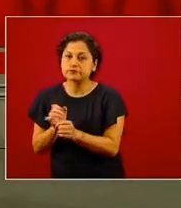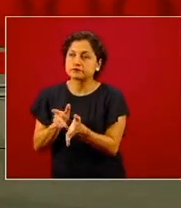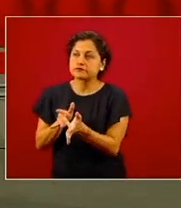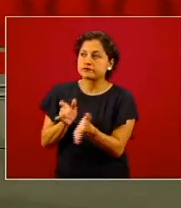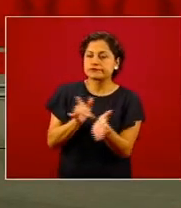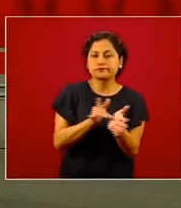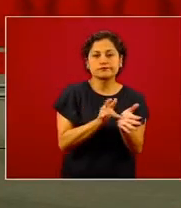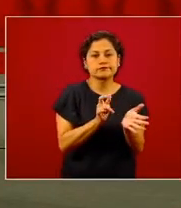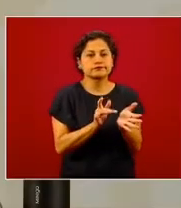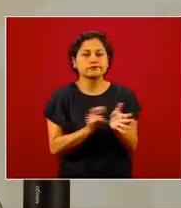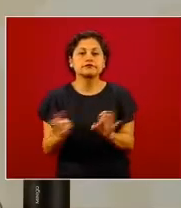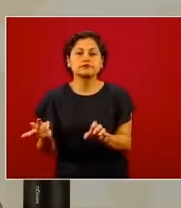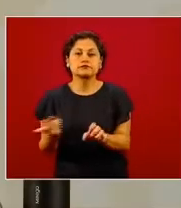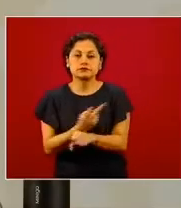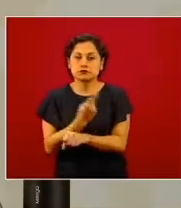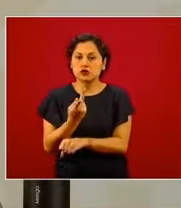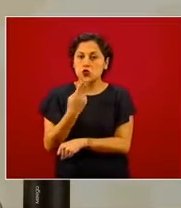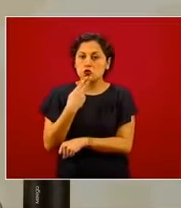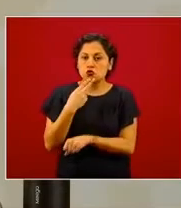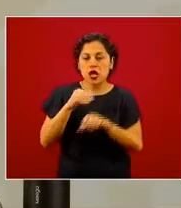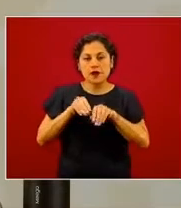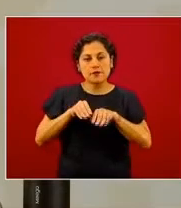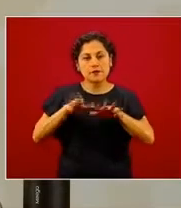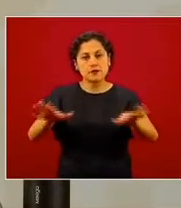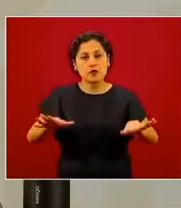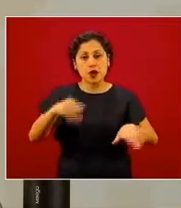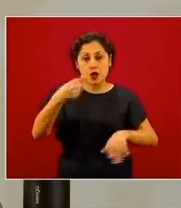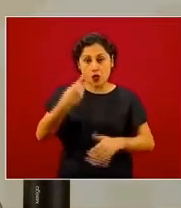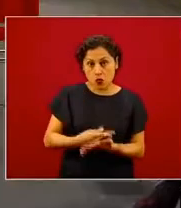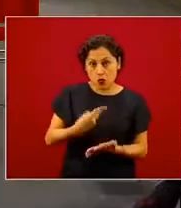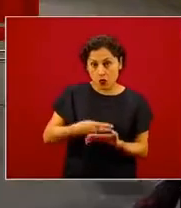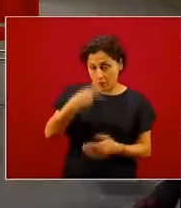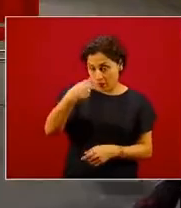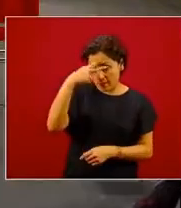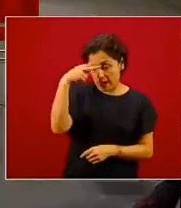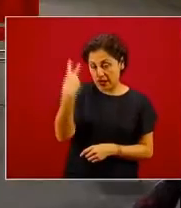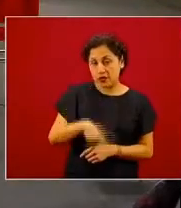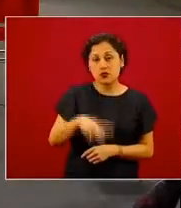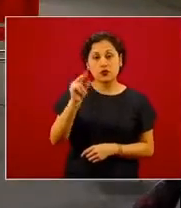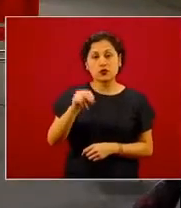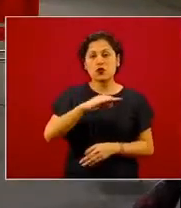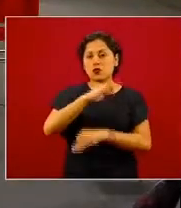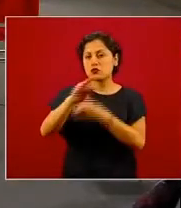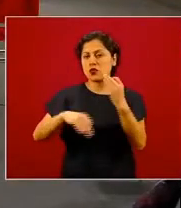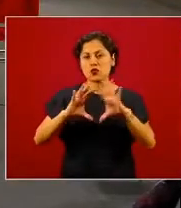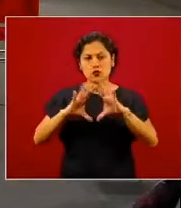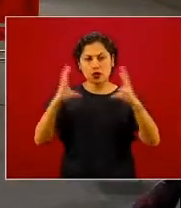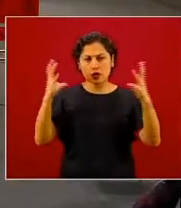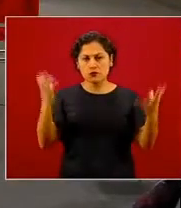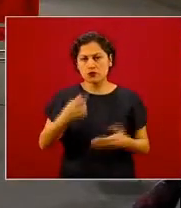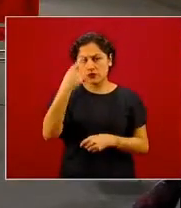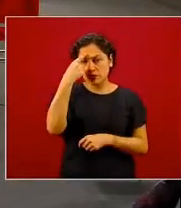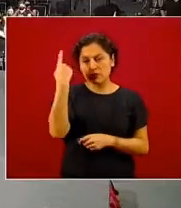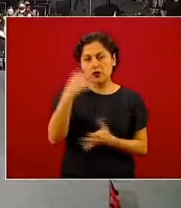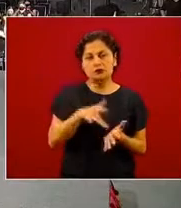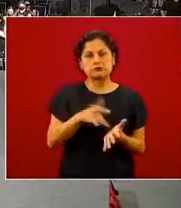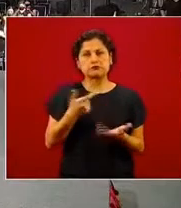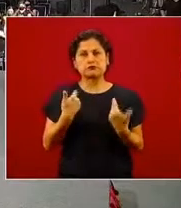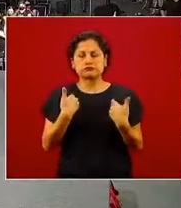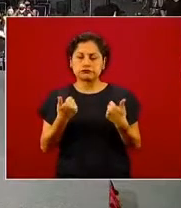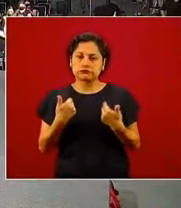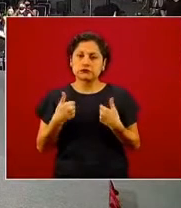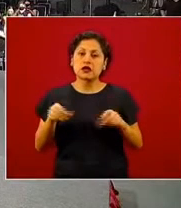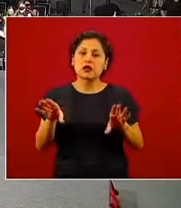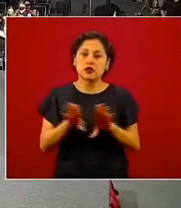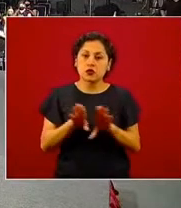and developing some lessons learned, not just for Mexico, but for the whole world, so how we can respond better to